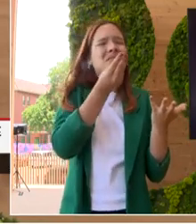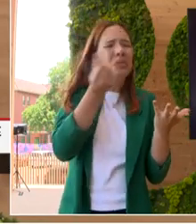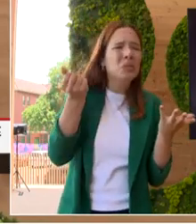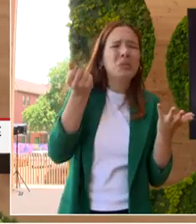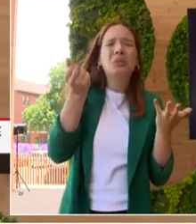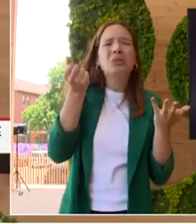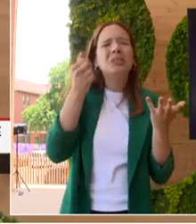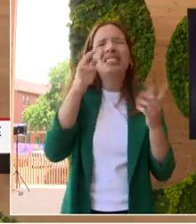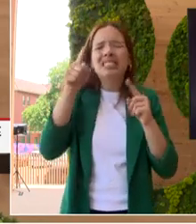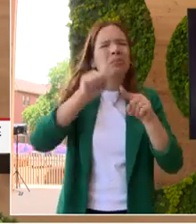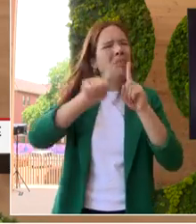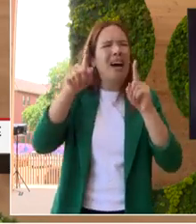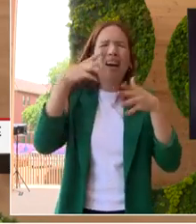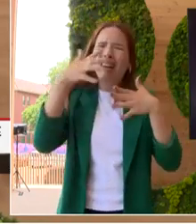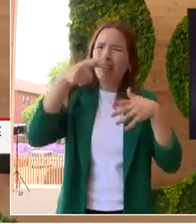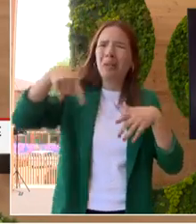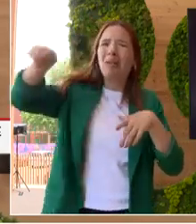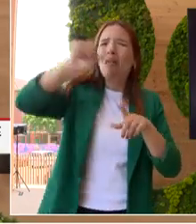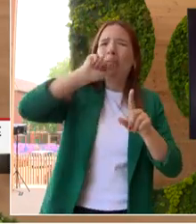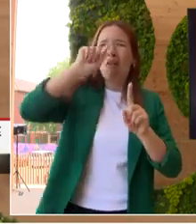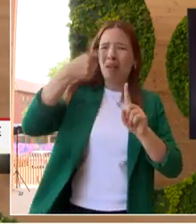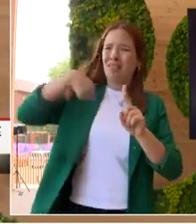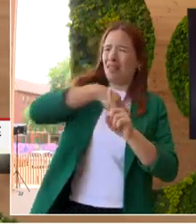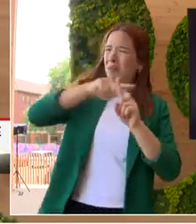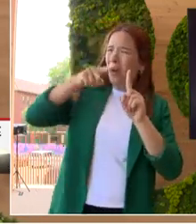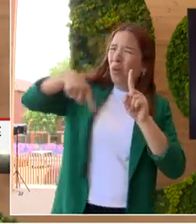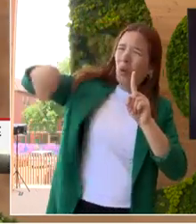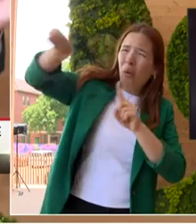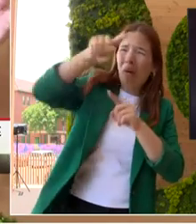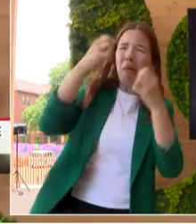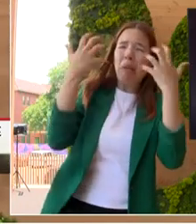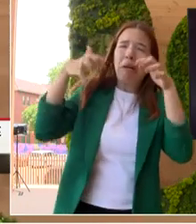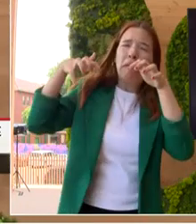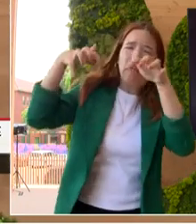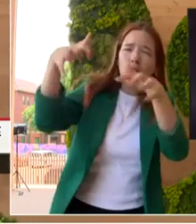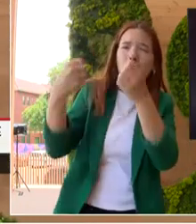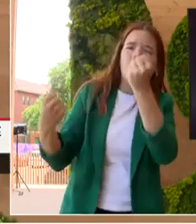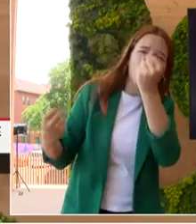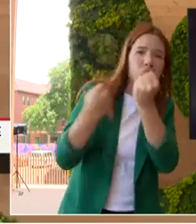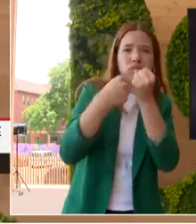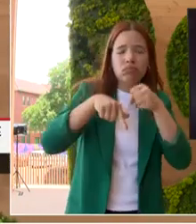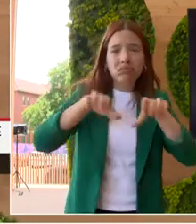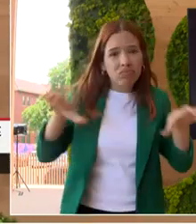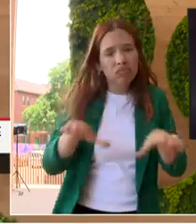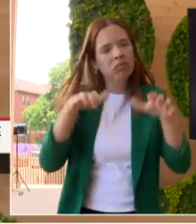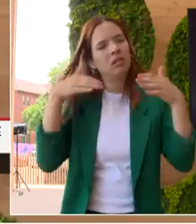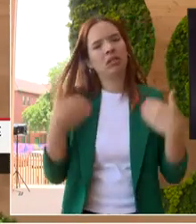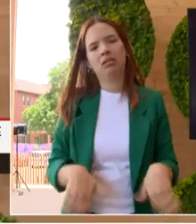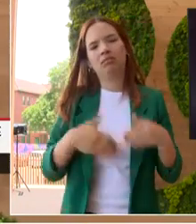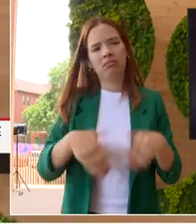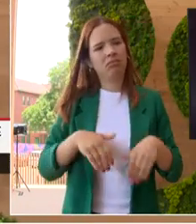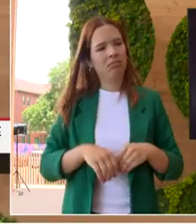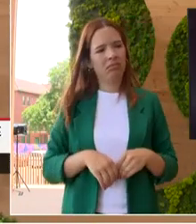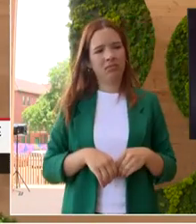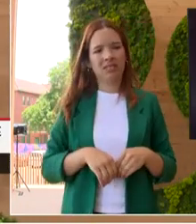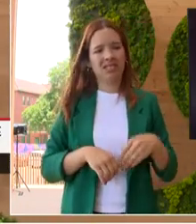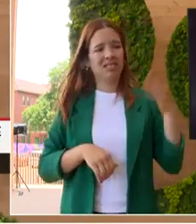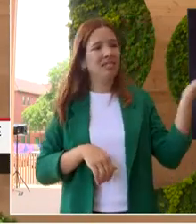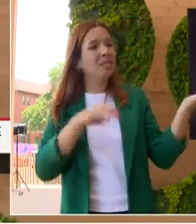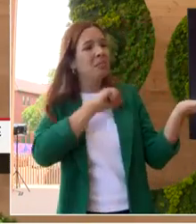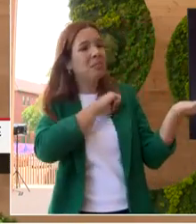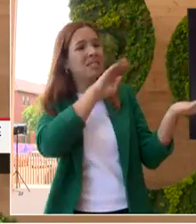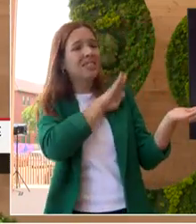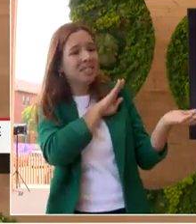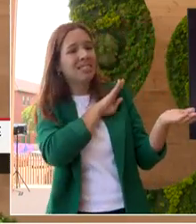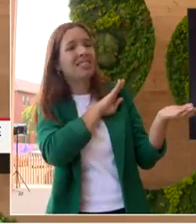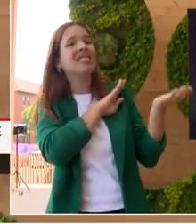worked tirelessly on behalf of this Ward 8 community. Mayor Muriel Bowser and her administration have